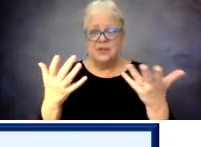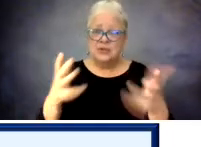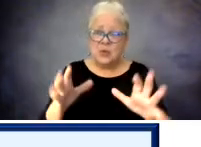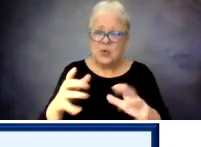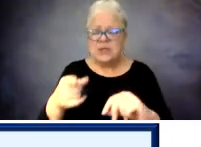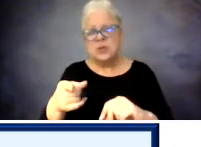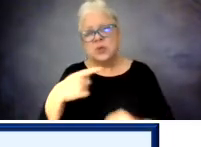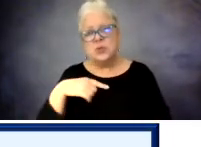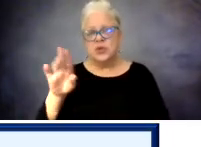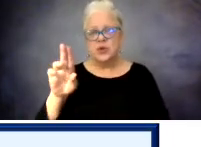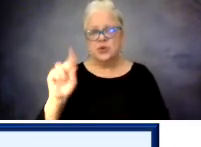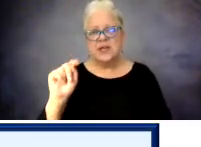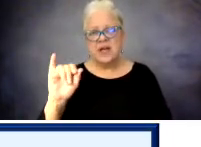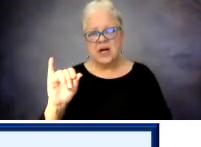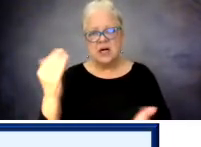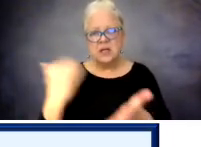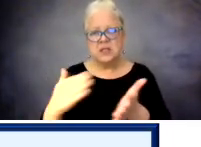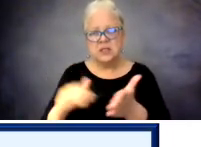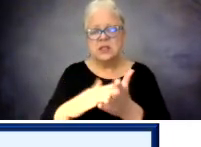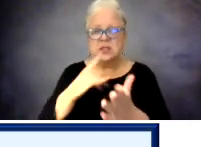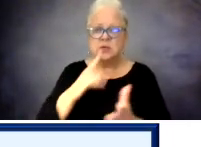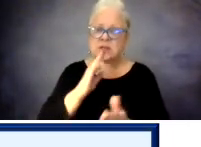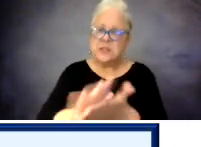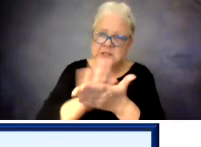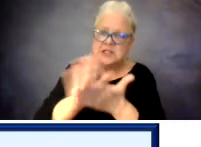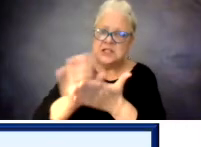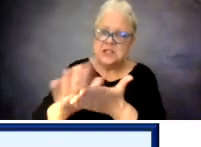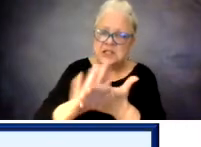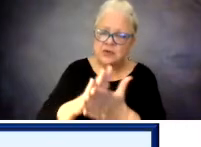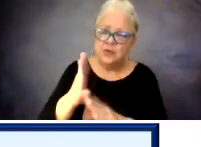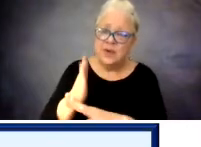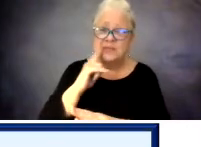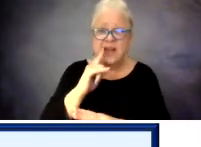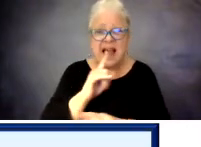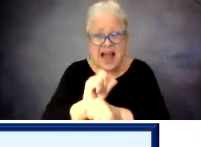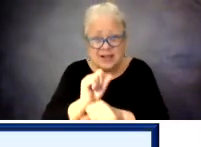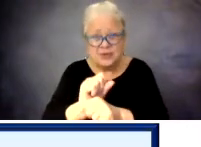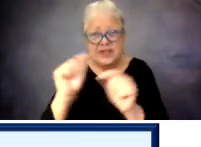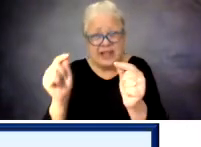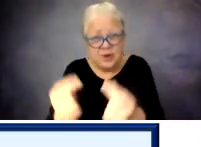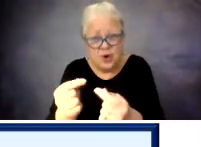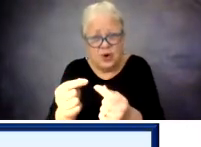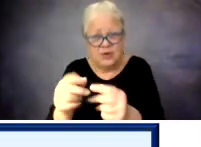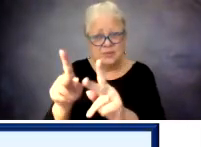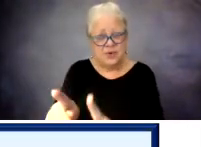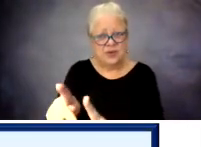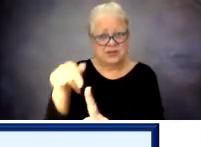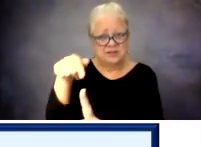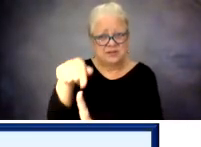tract infections and they're trying to help, but it really can be harmful and painful to the elder, and